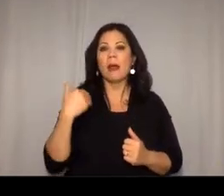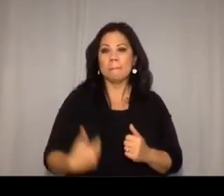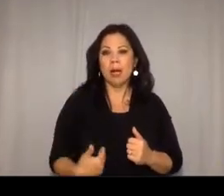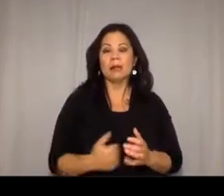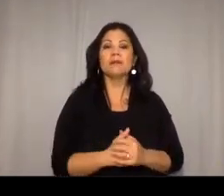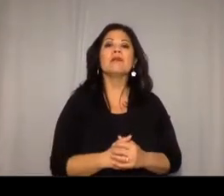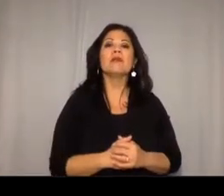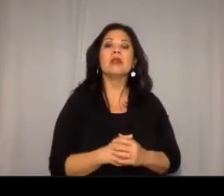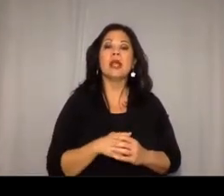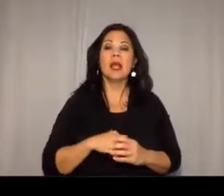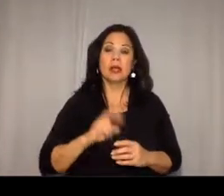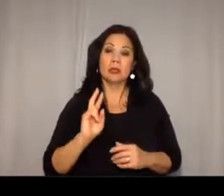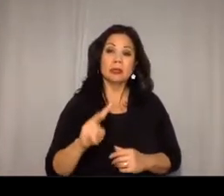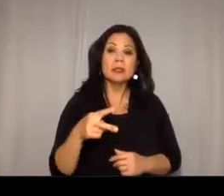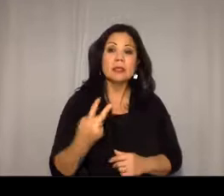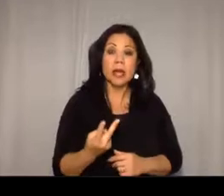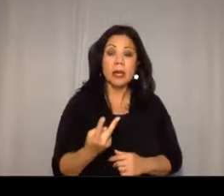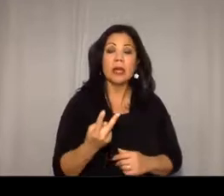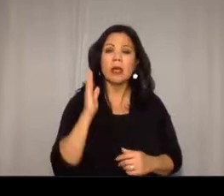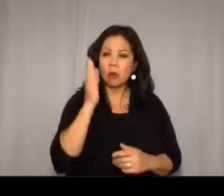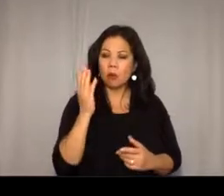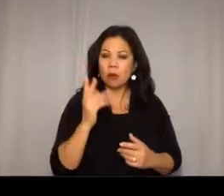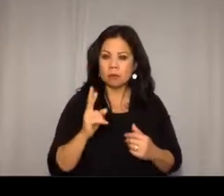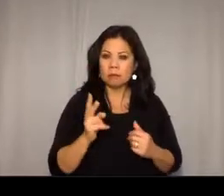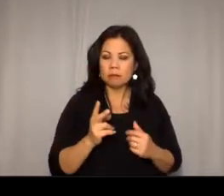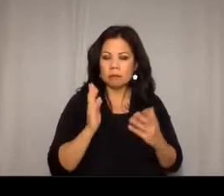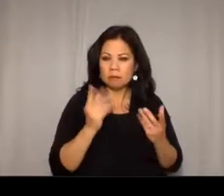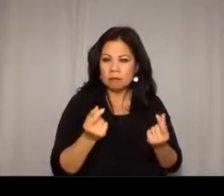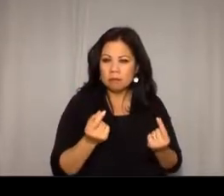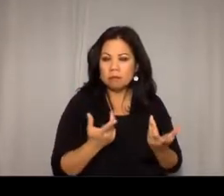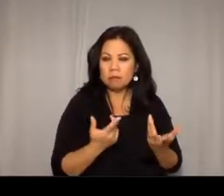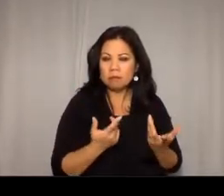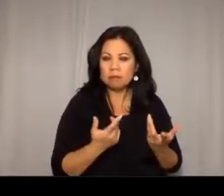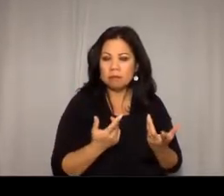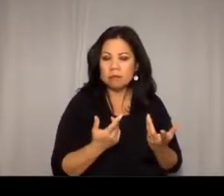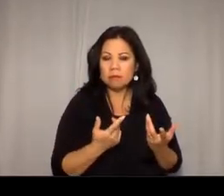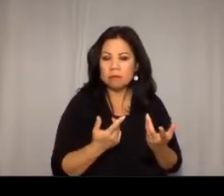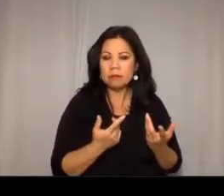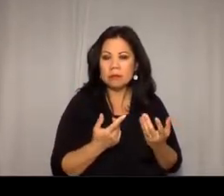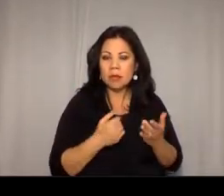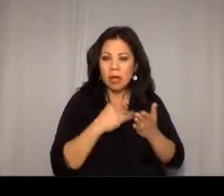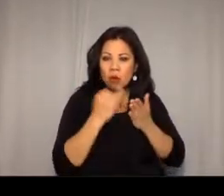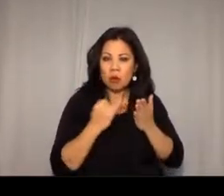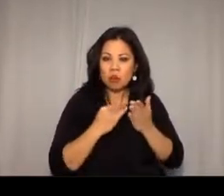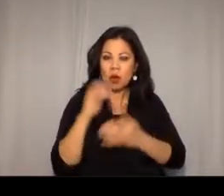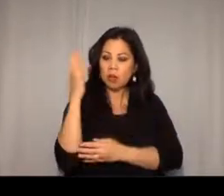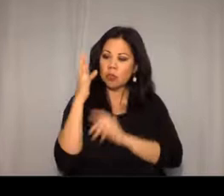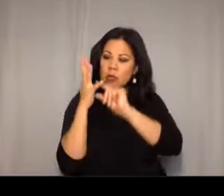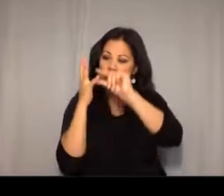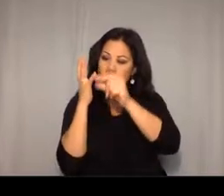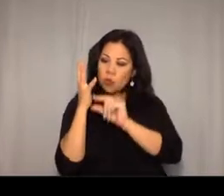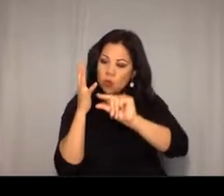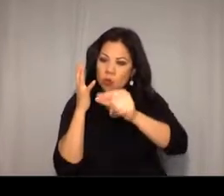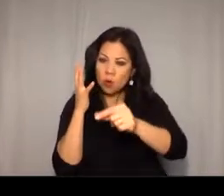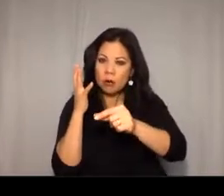Step two for this project, now that we've got head and body, is we're going to add this branch. So I'm